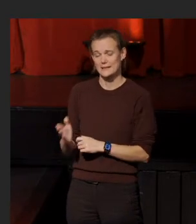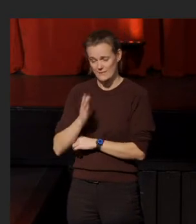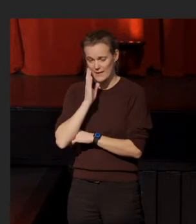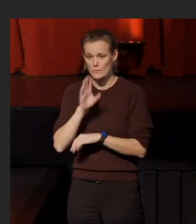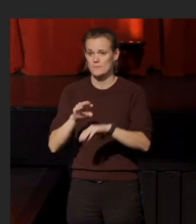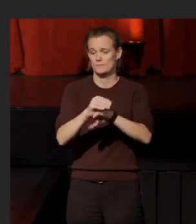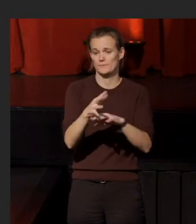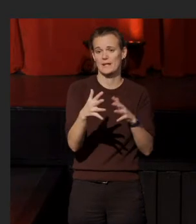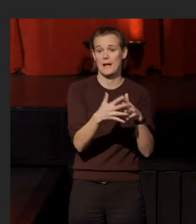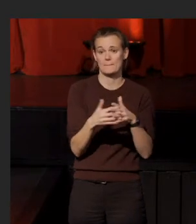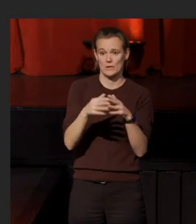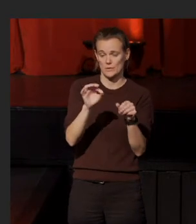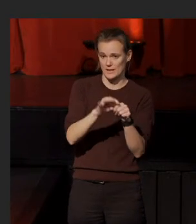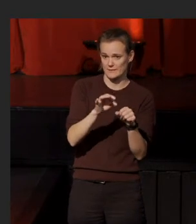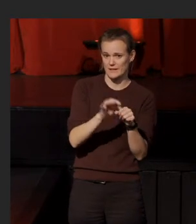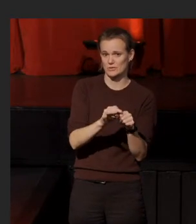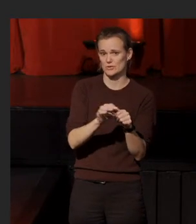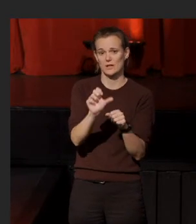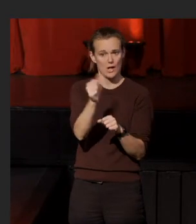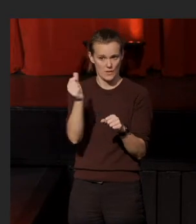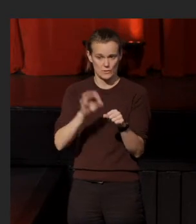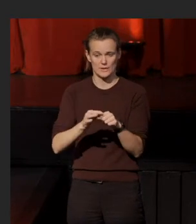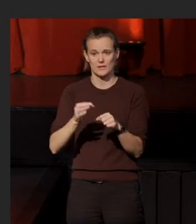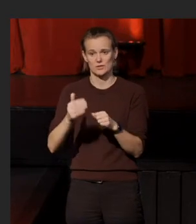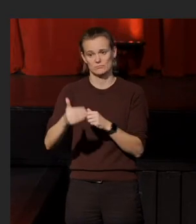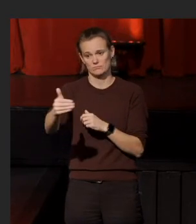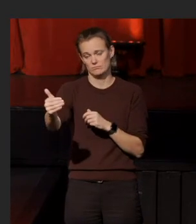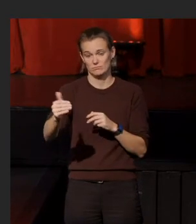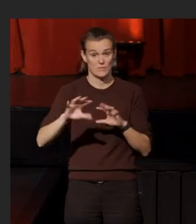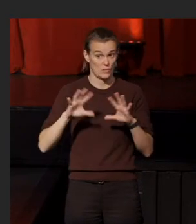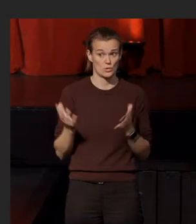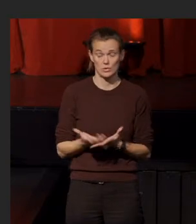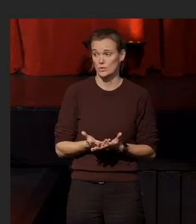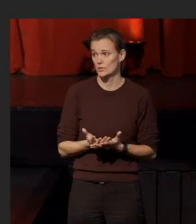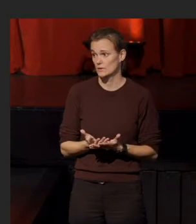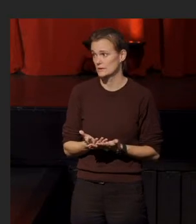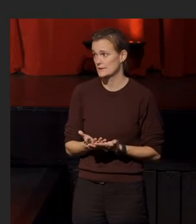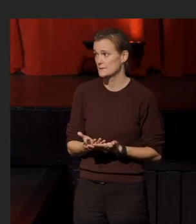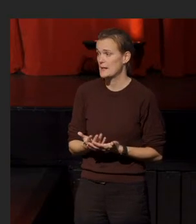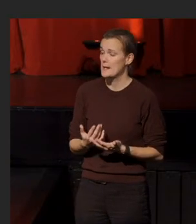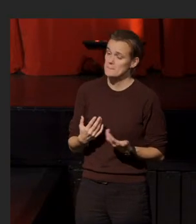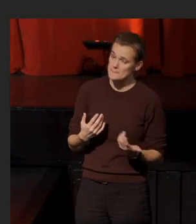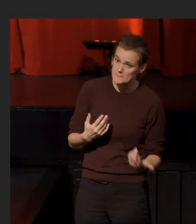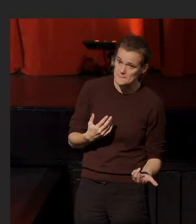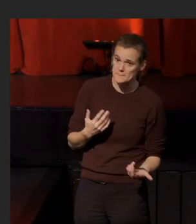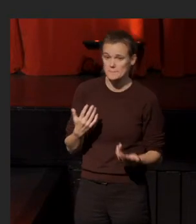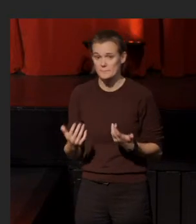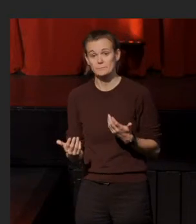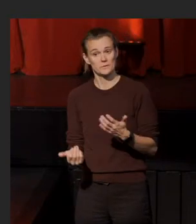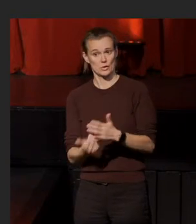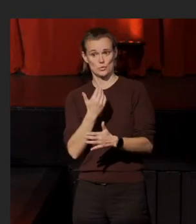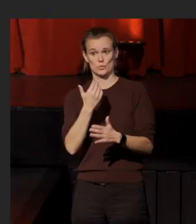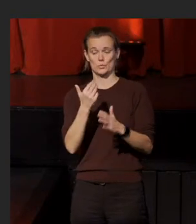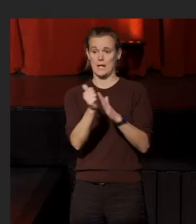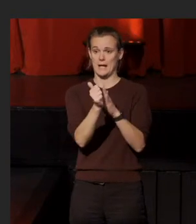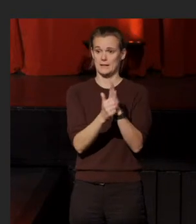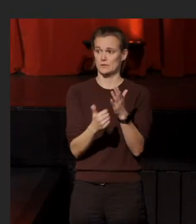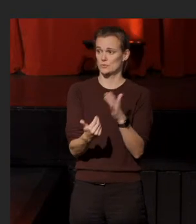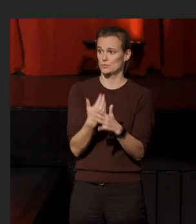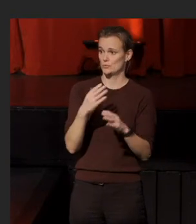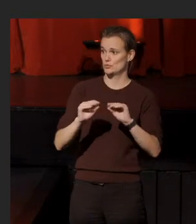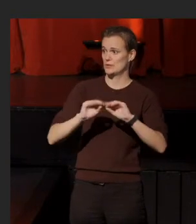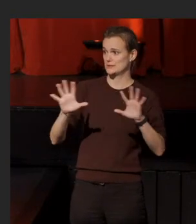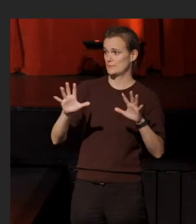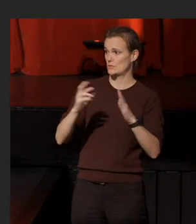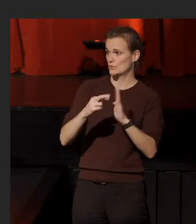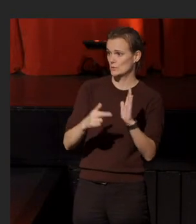next elections across the world. So yes, there's some new transparency and it's great, but also